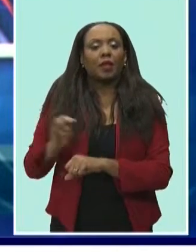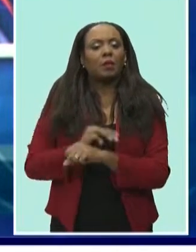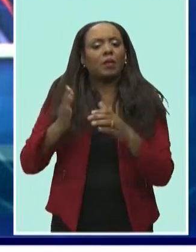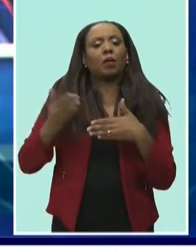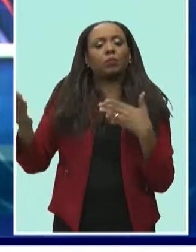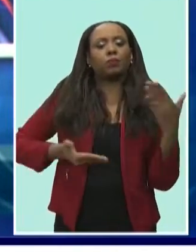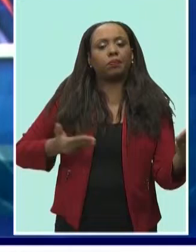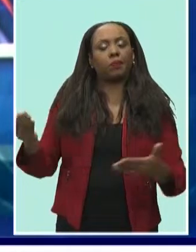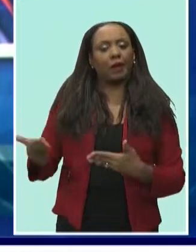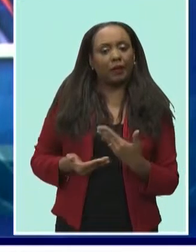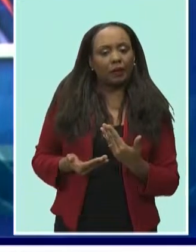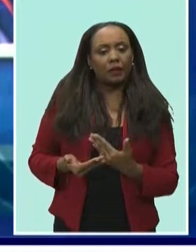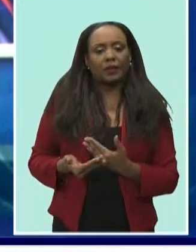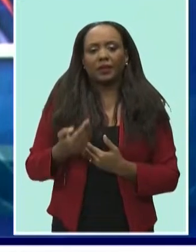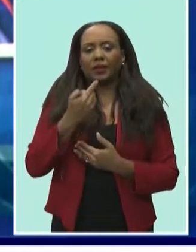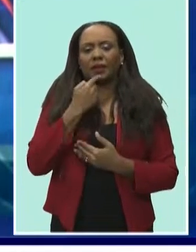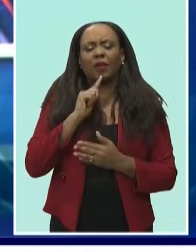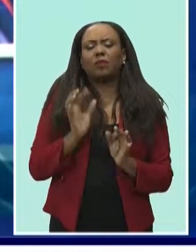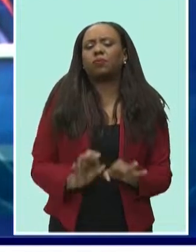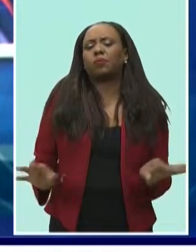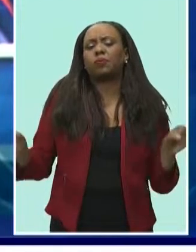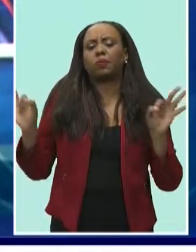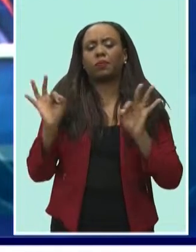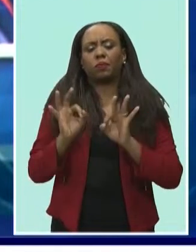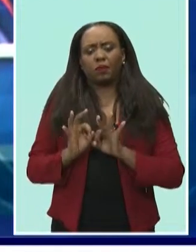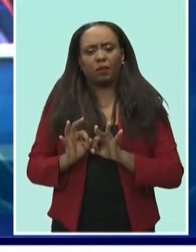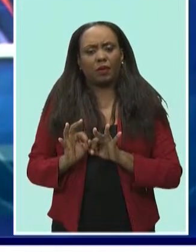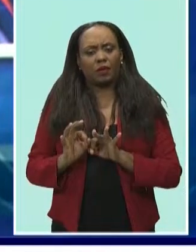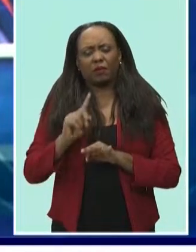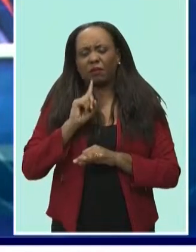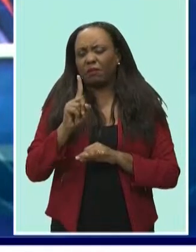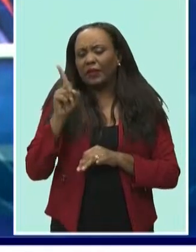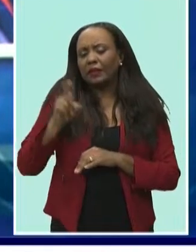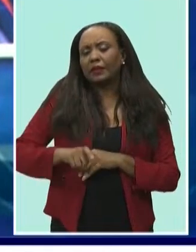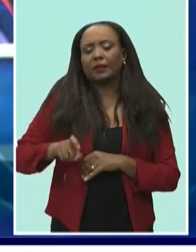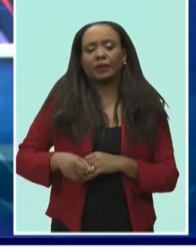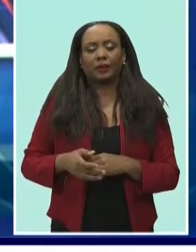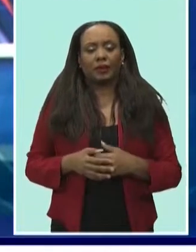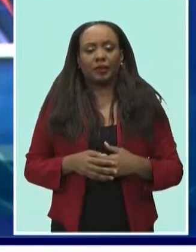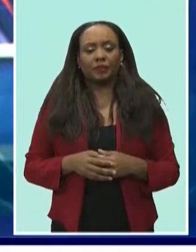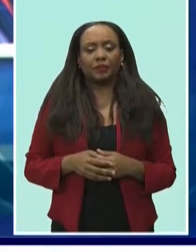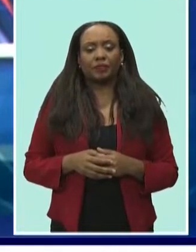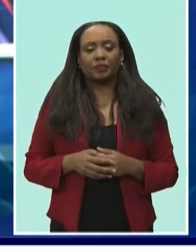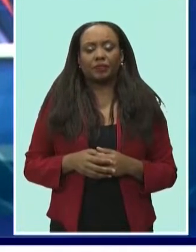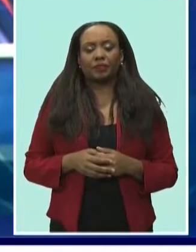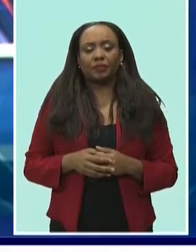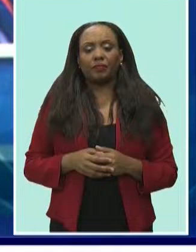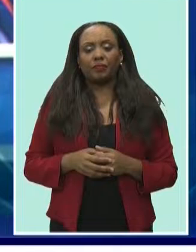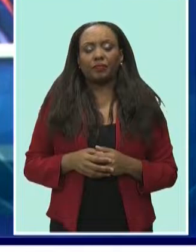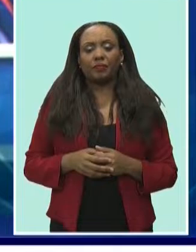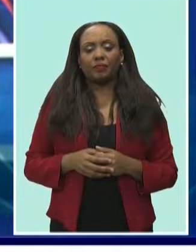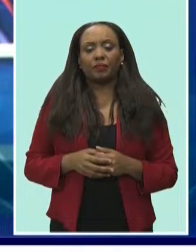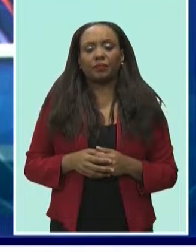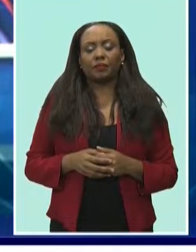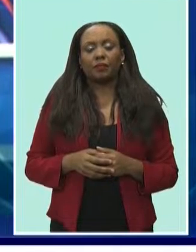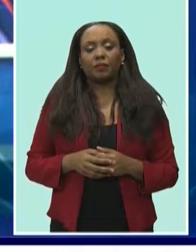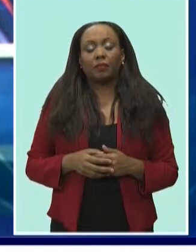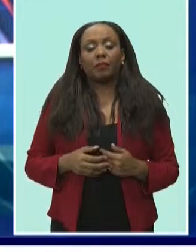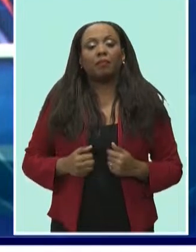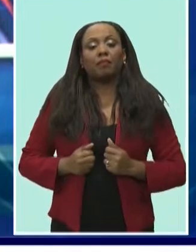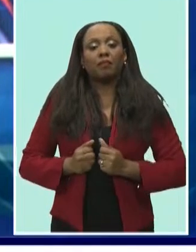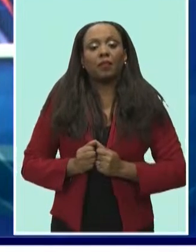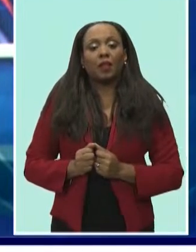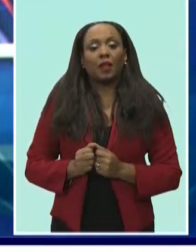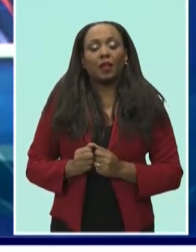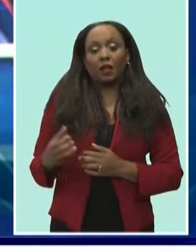all 3 initiatives, noting that there were critical areas where the need was indeed great. Well, support from the head